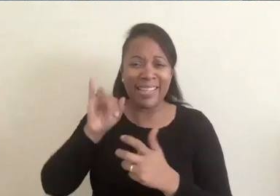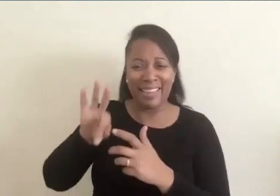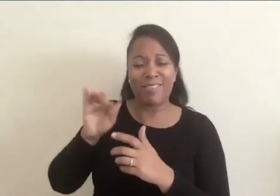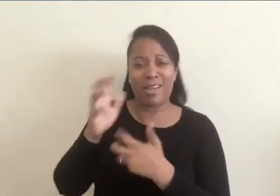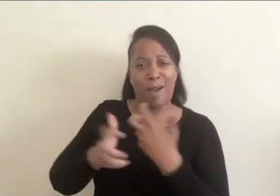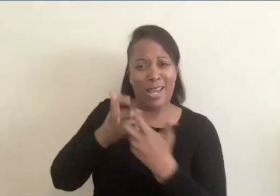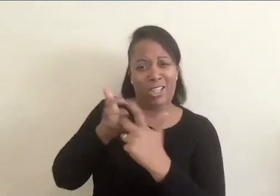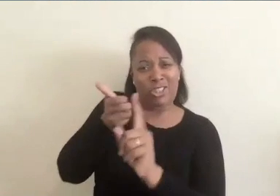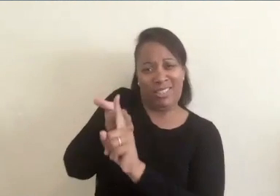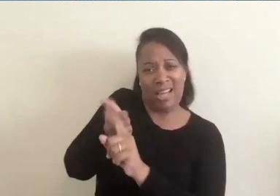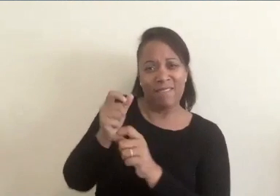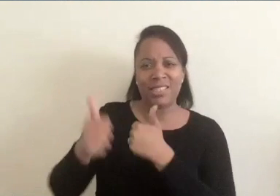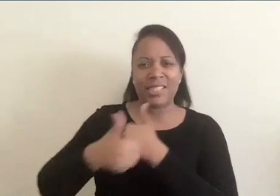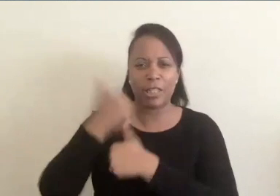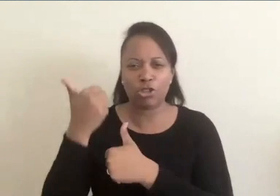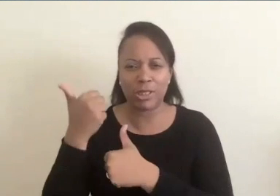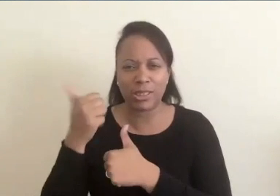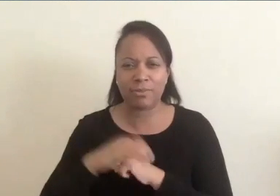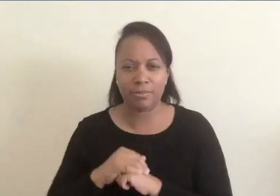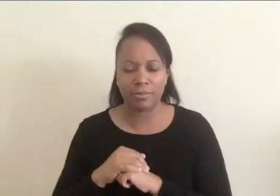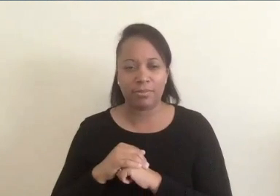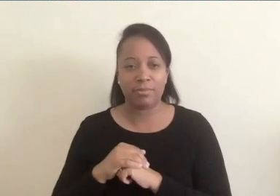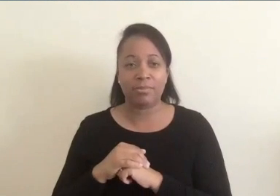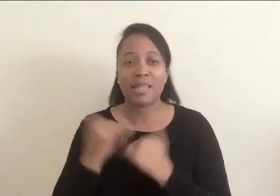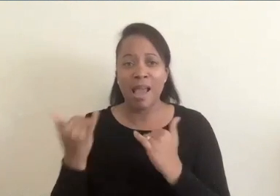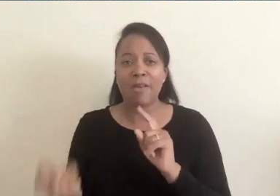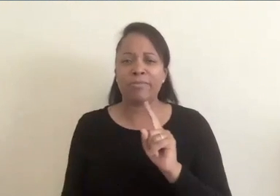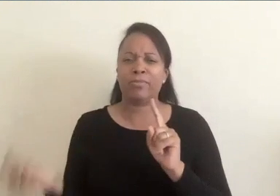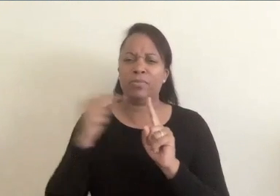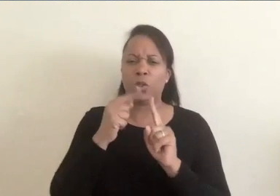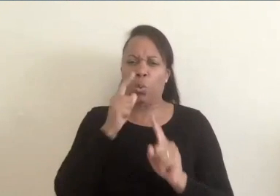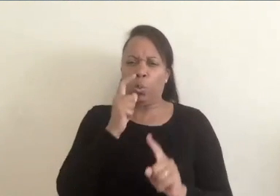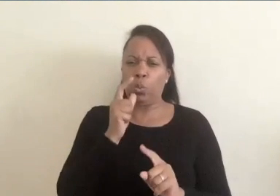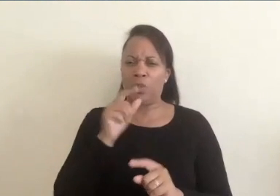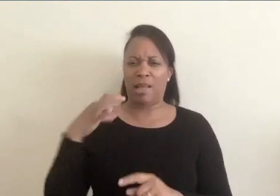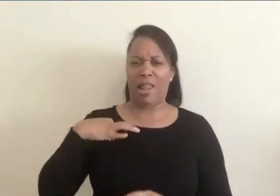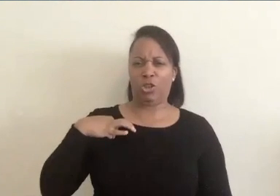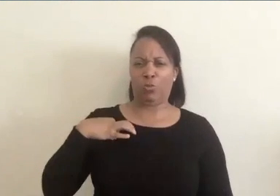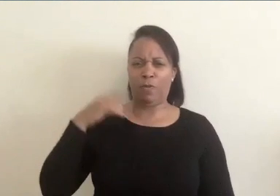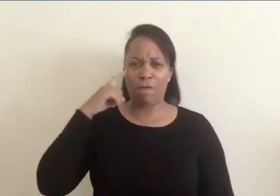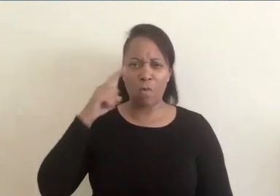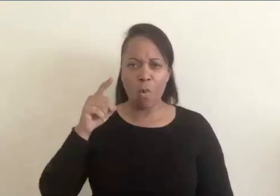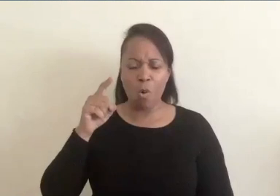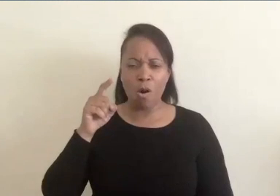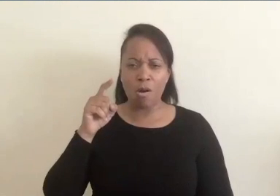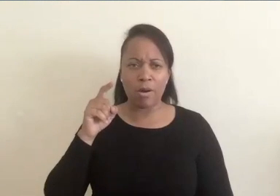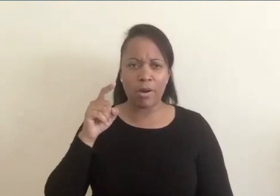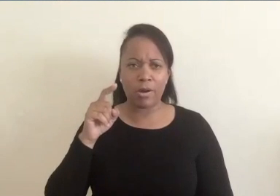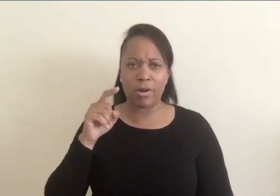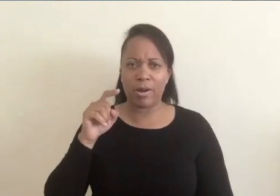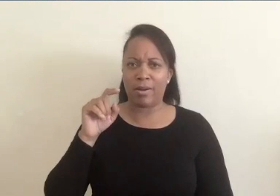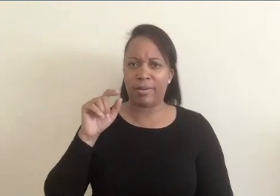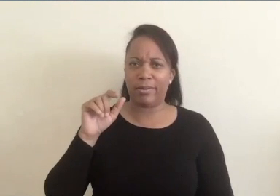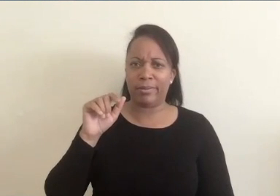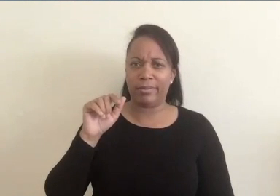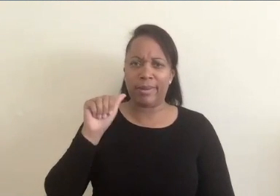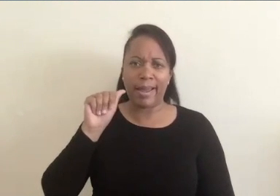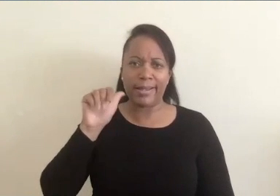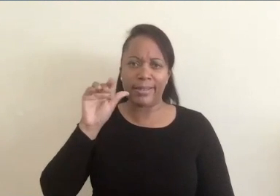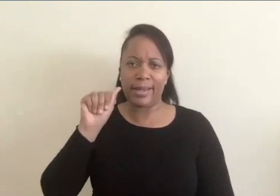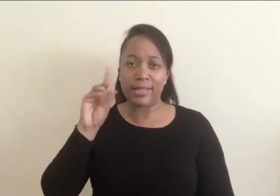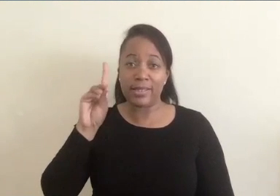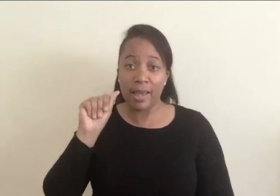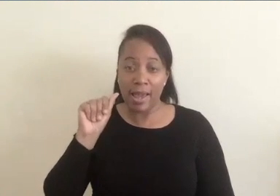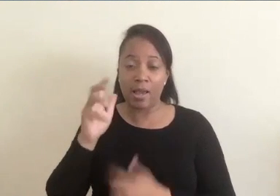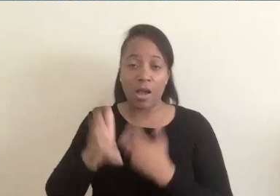means. So going back to who is eligible for this, what type of employees are eligible to take advantage